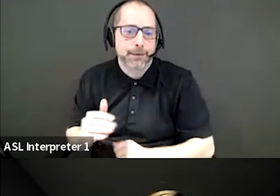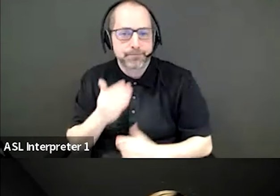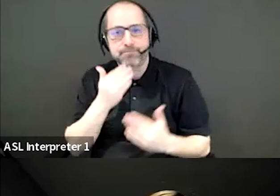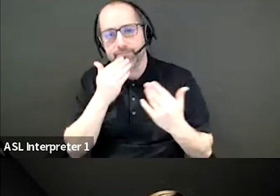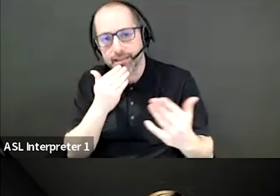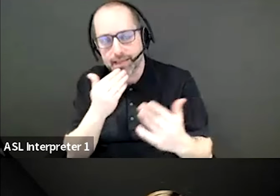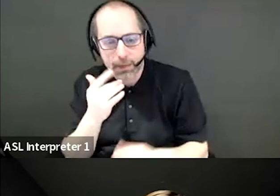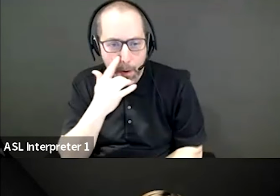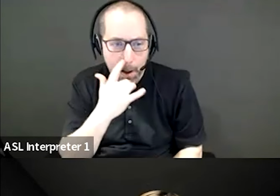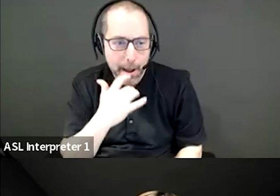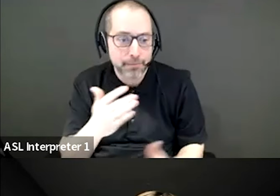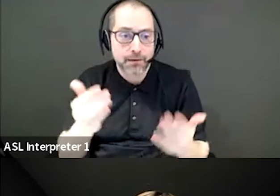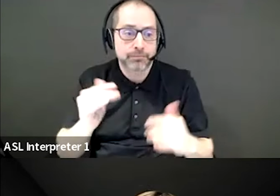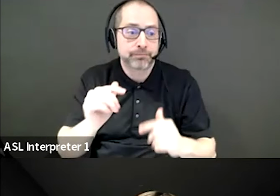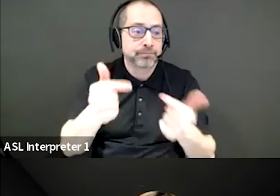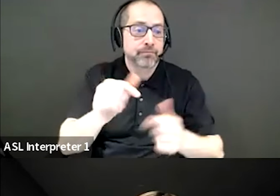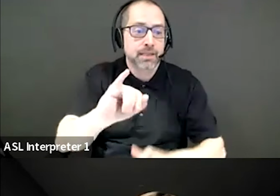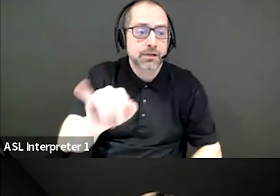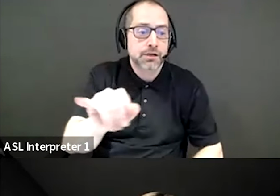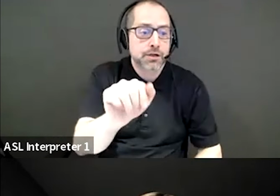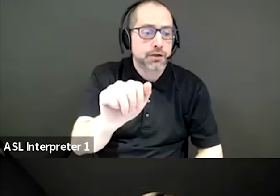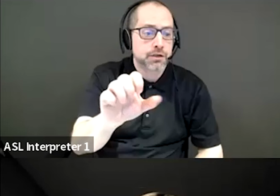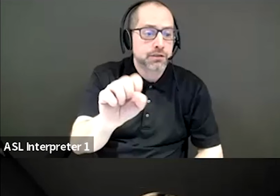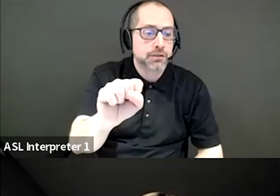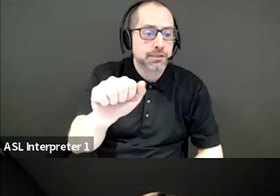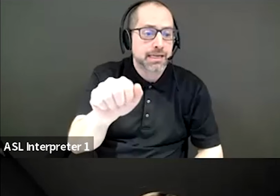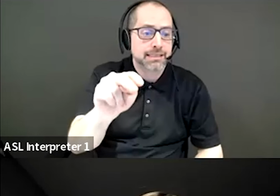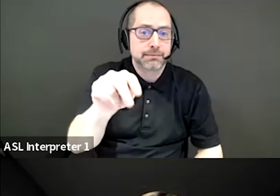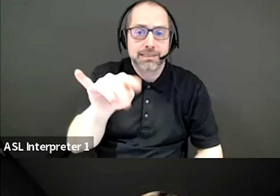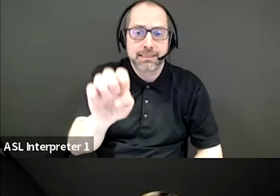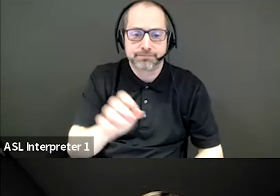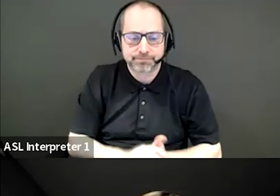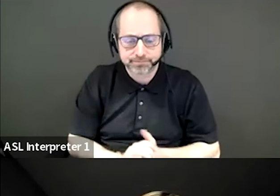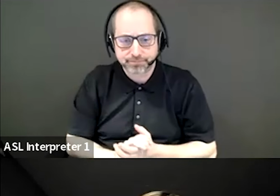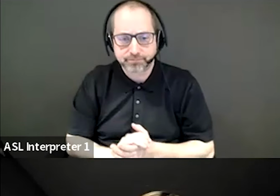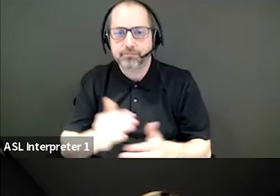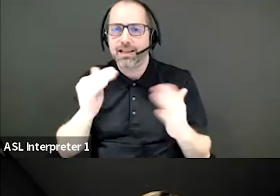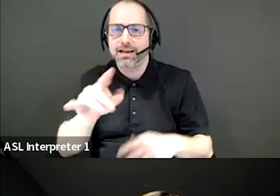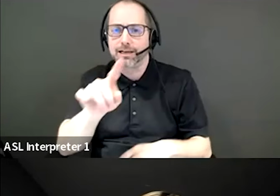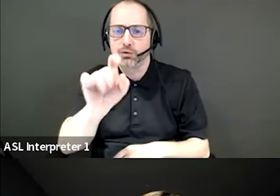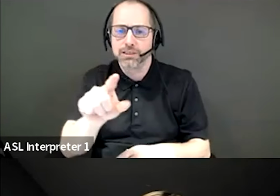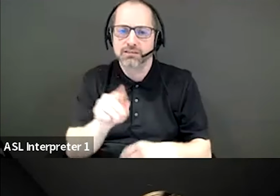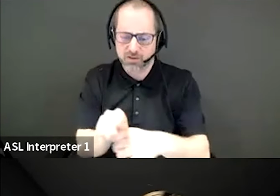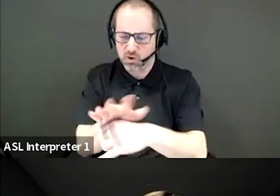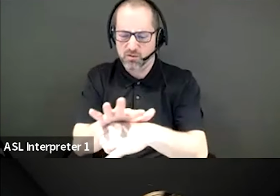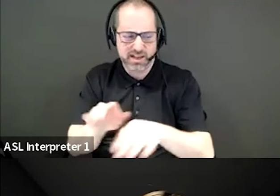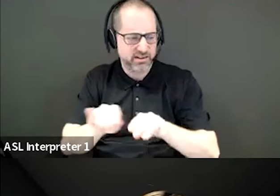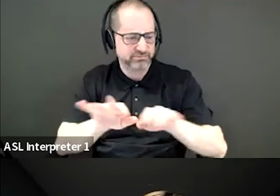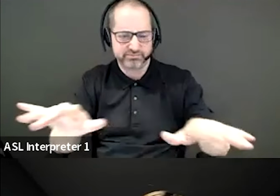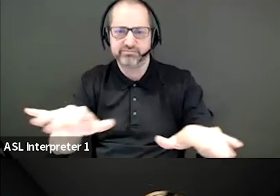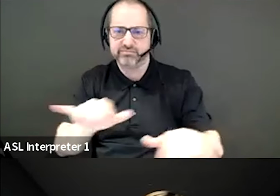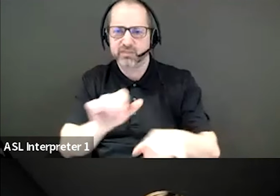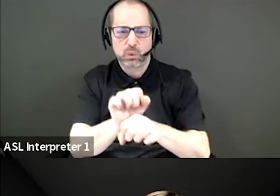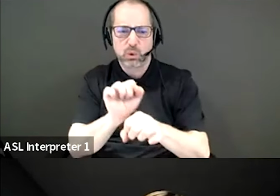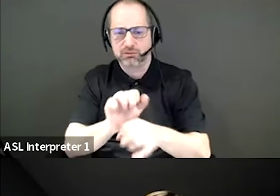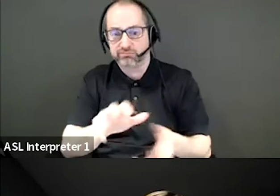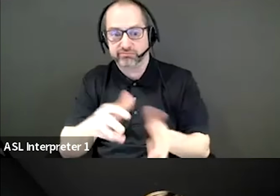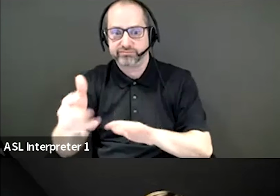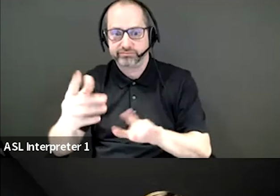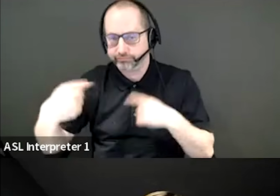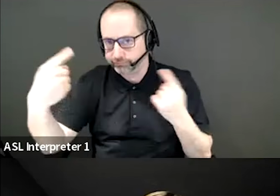Jasmine? Thanks, Linda. Of course, COVID has been impacting so much of the work being done in the sector. And